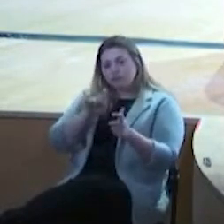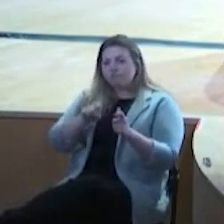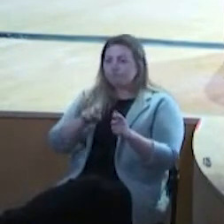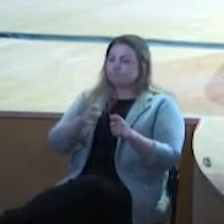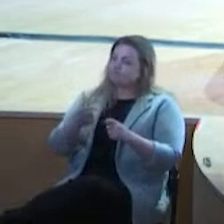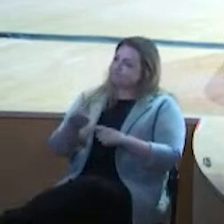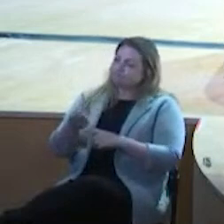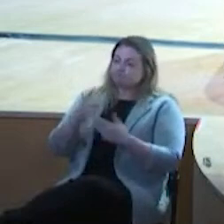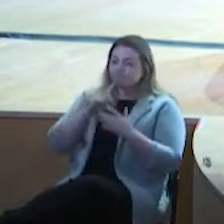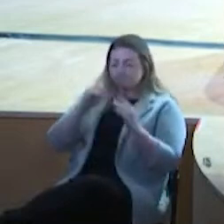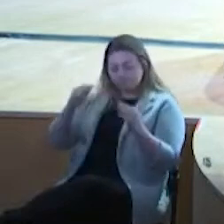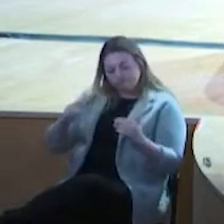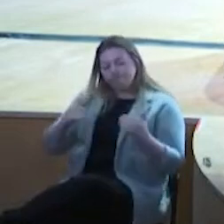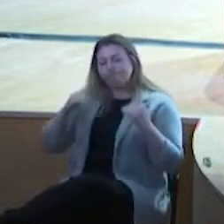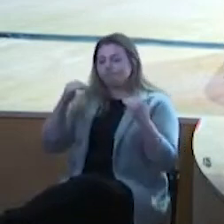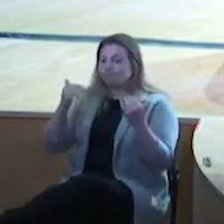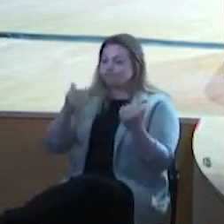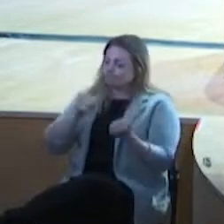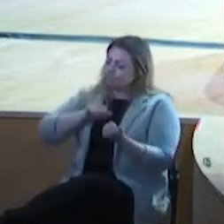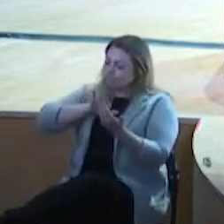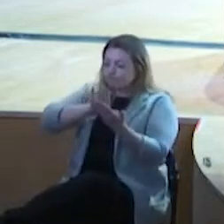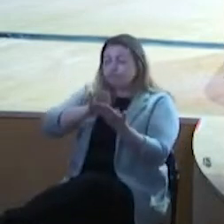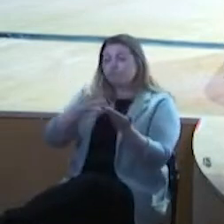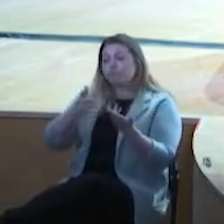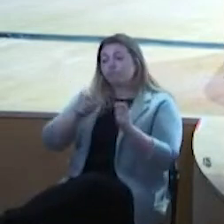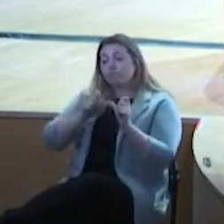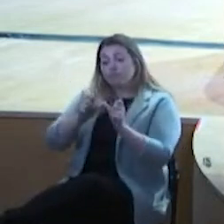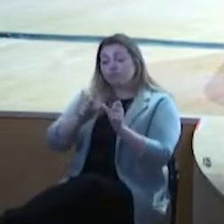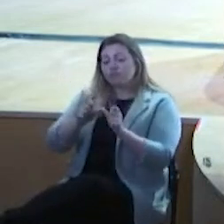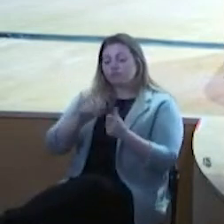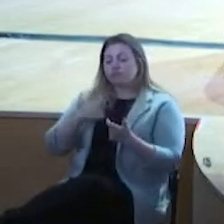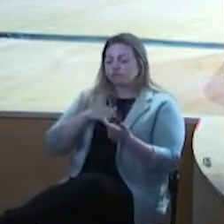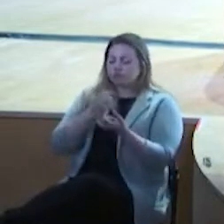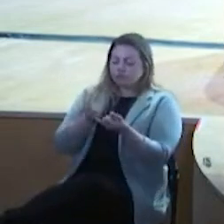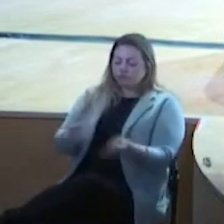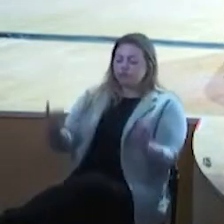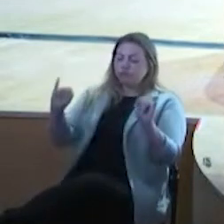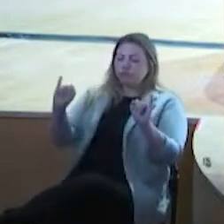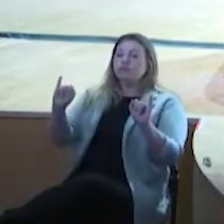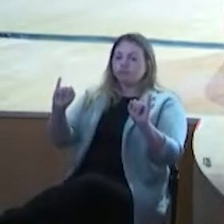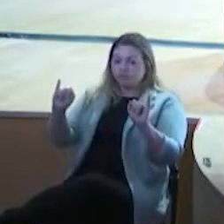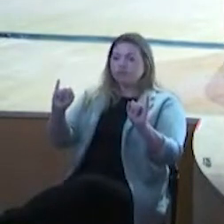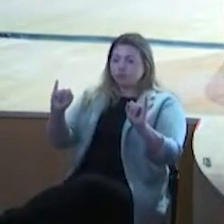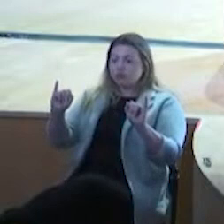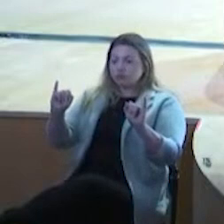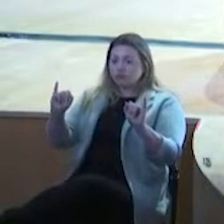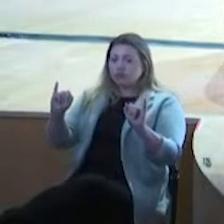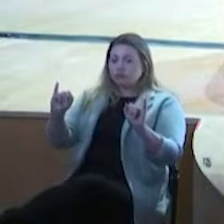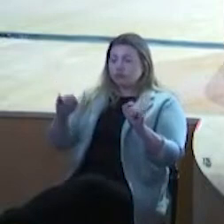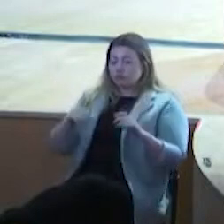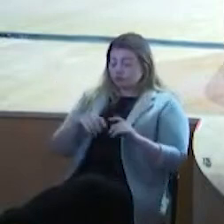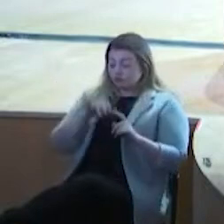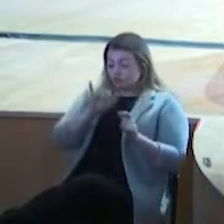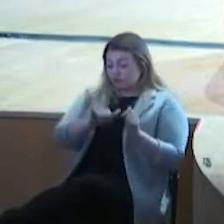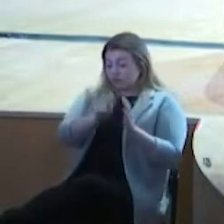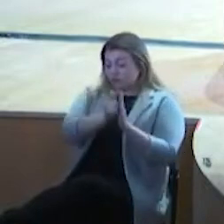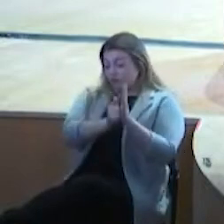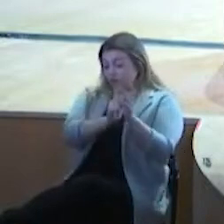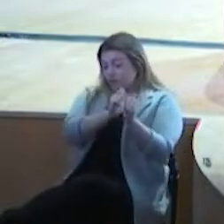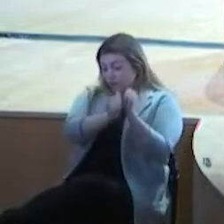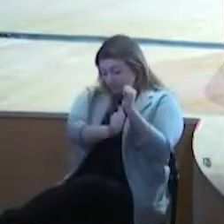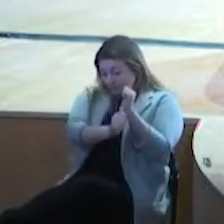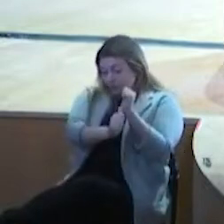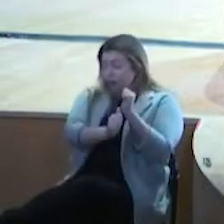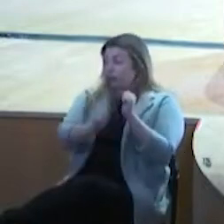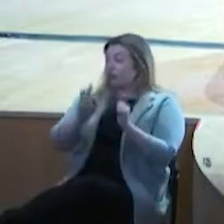plate and continue to keep our sovereignty. And with the passing of our legislation and the leasing